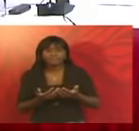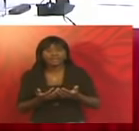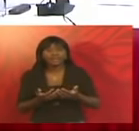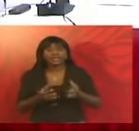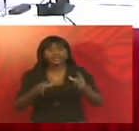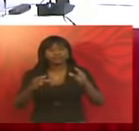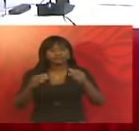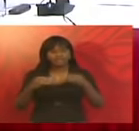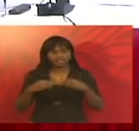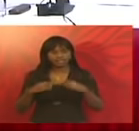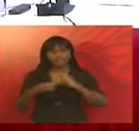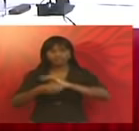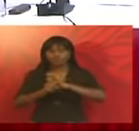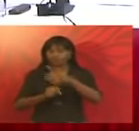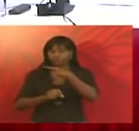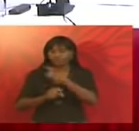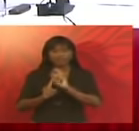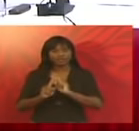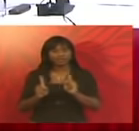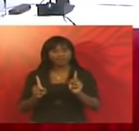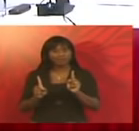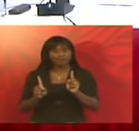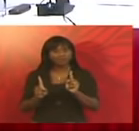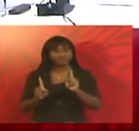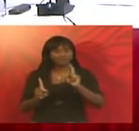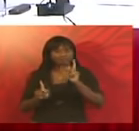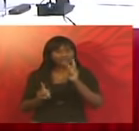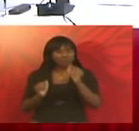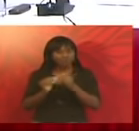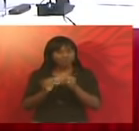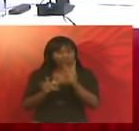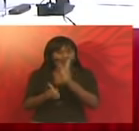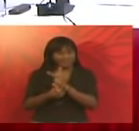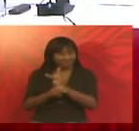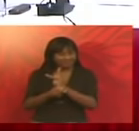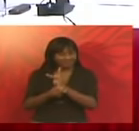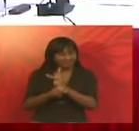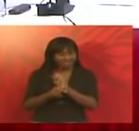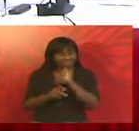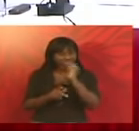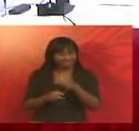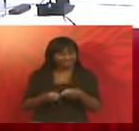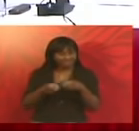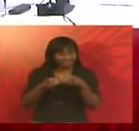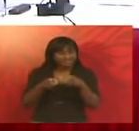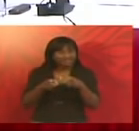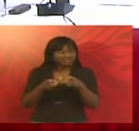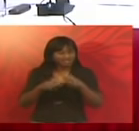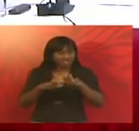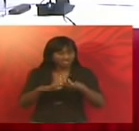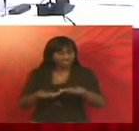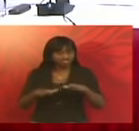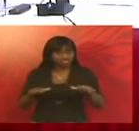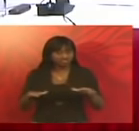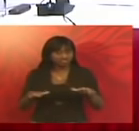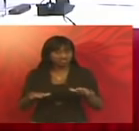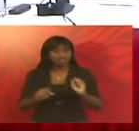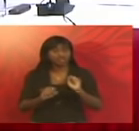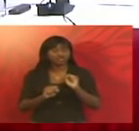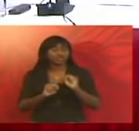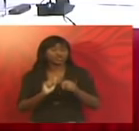to COVID-19 vaccines, but they will be extra vigilant and very cautious as it pertains to their children. So with that being